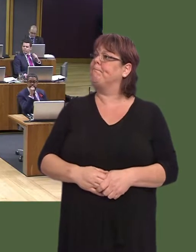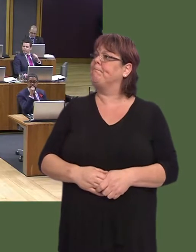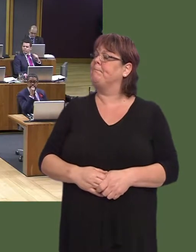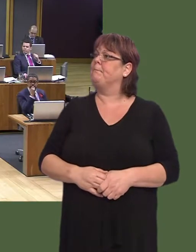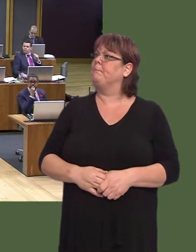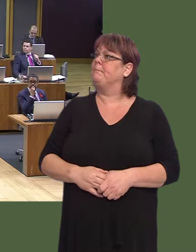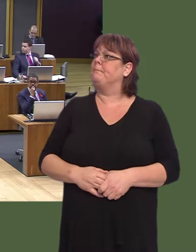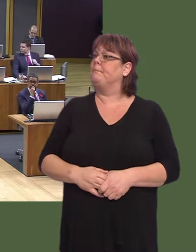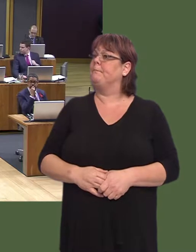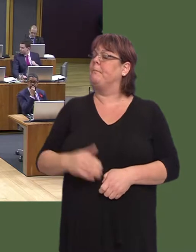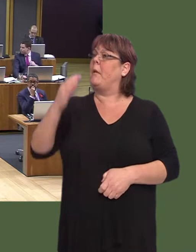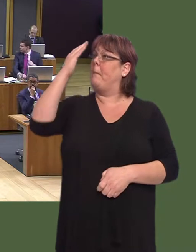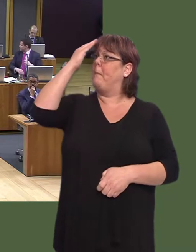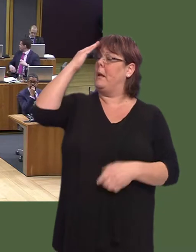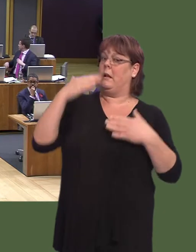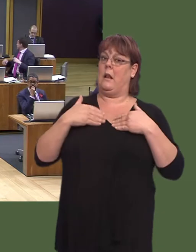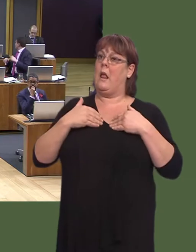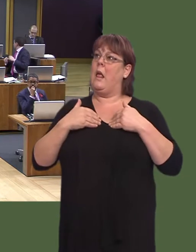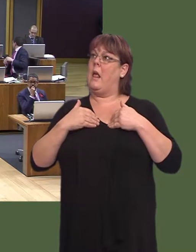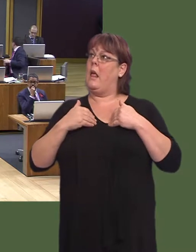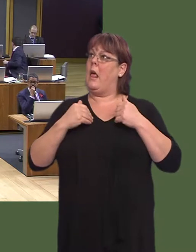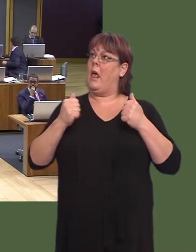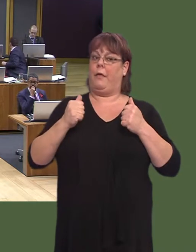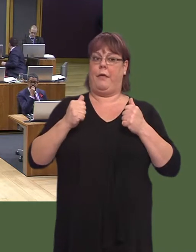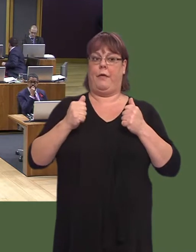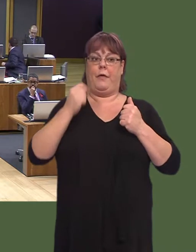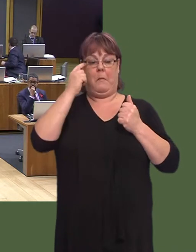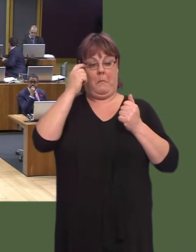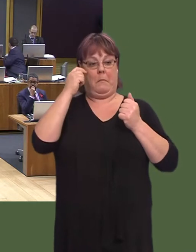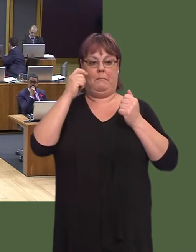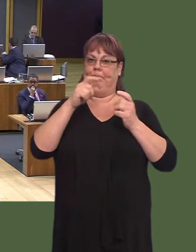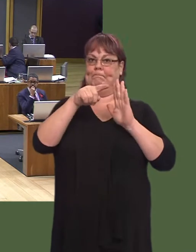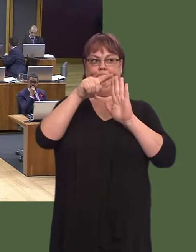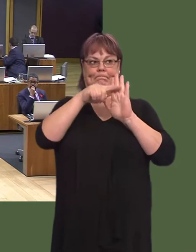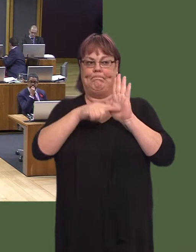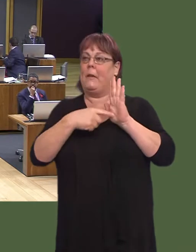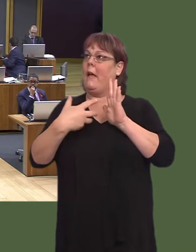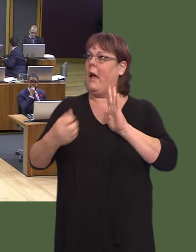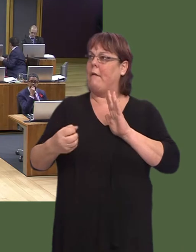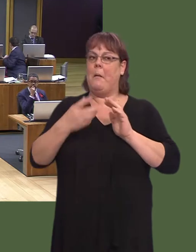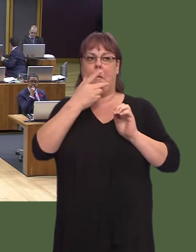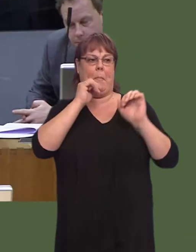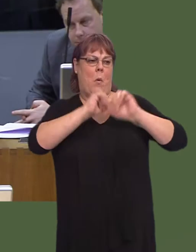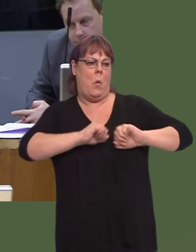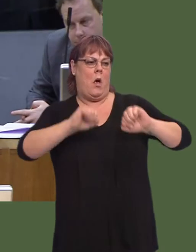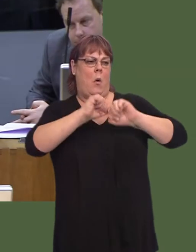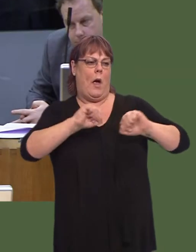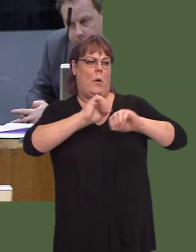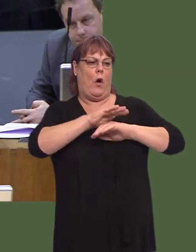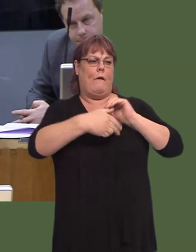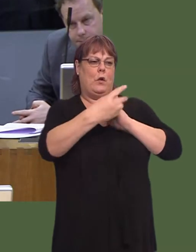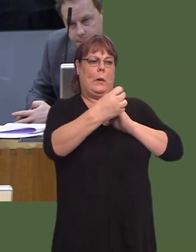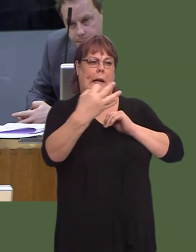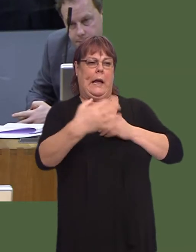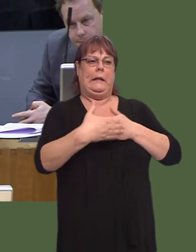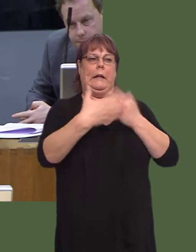First Minister, despite the mental health measure, nearly a quarter of patients in Wales wait longer than 28 days for a local